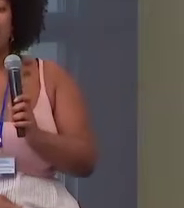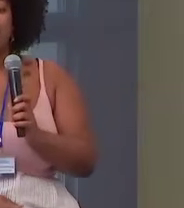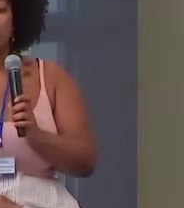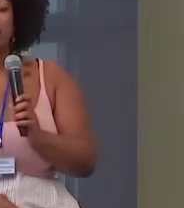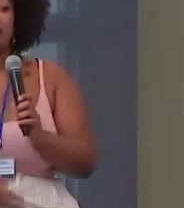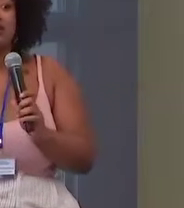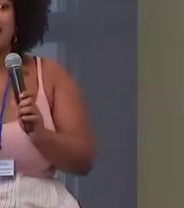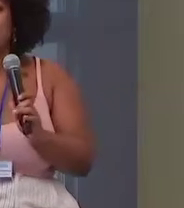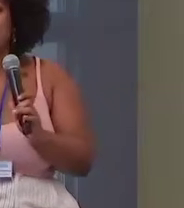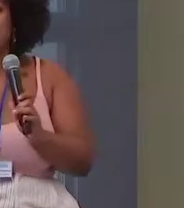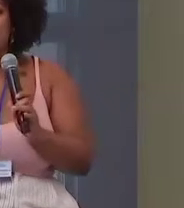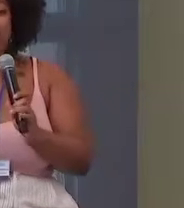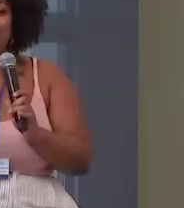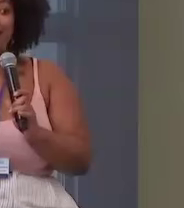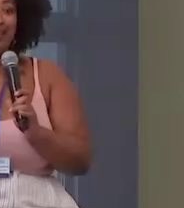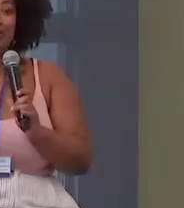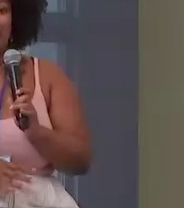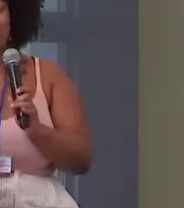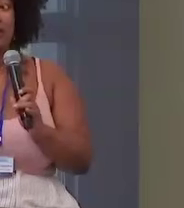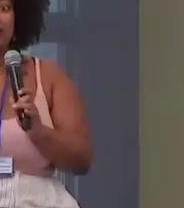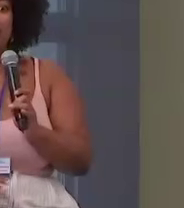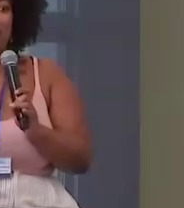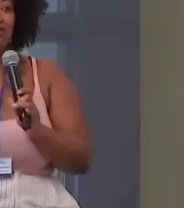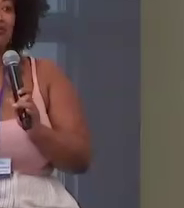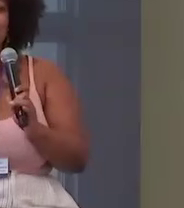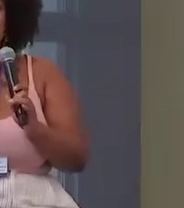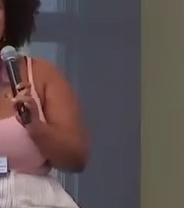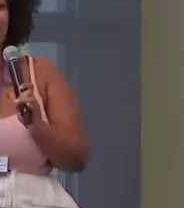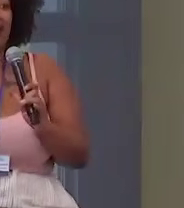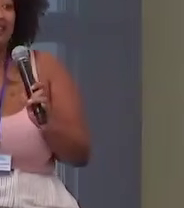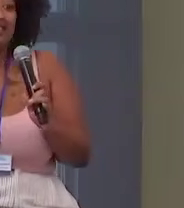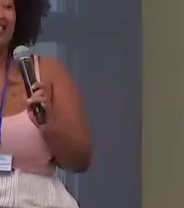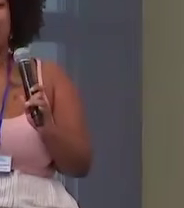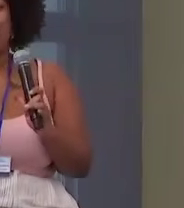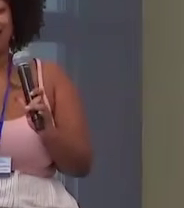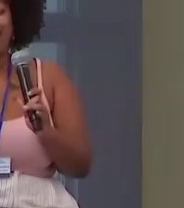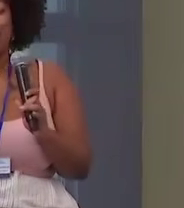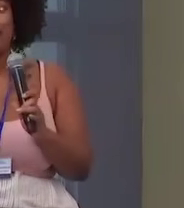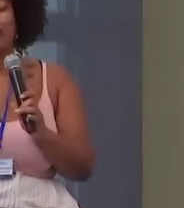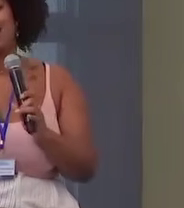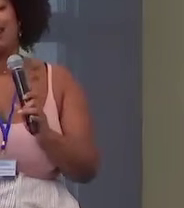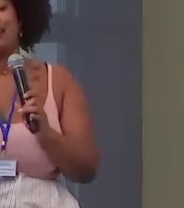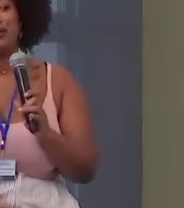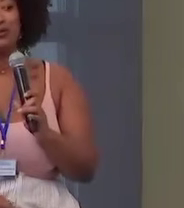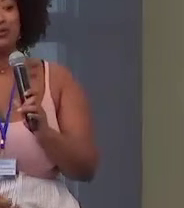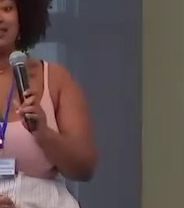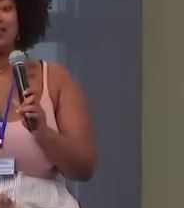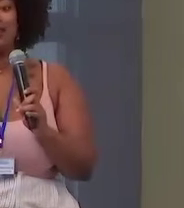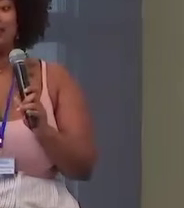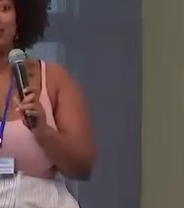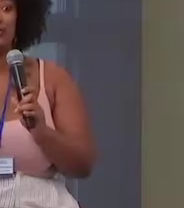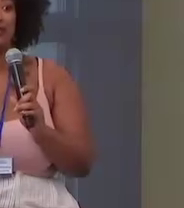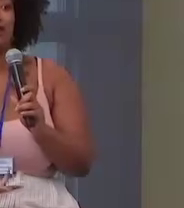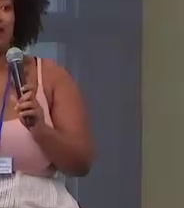But when it comes to side income, I try and do everything mostly remote. And it is hard. I have a friend right now who